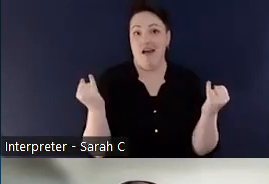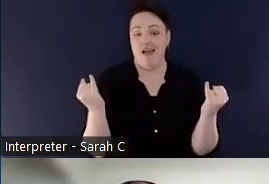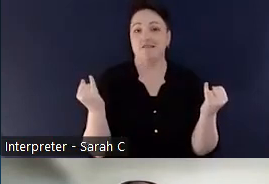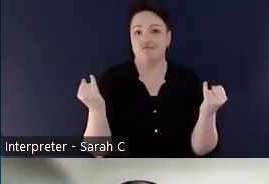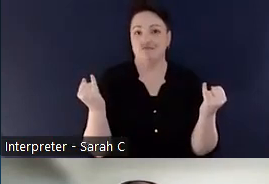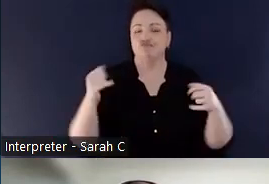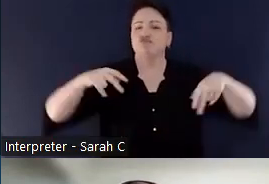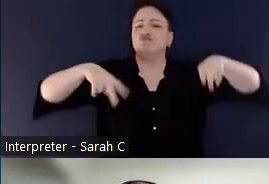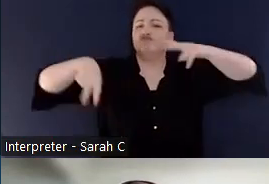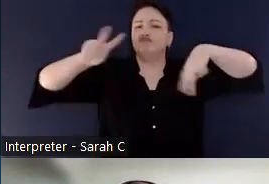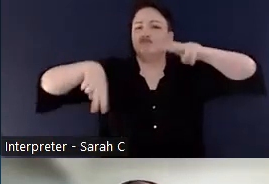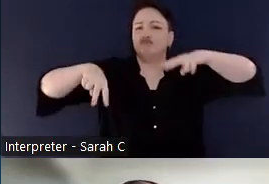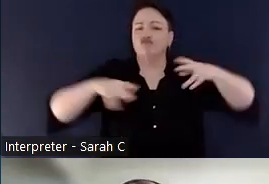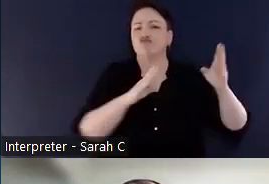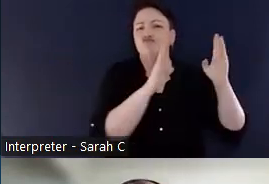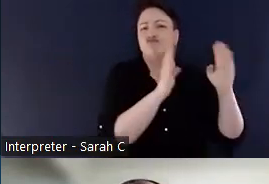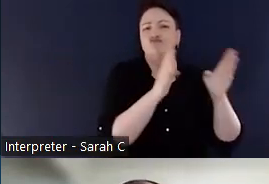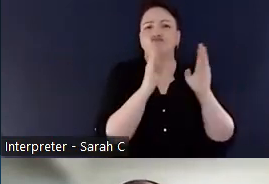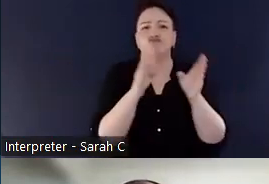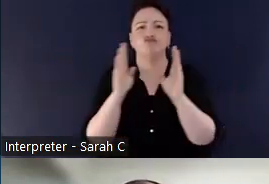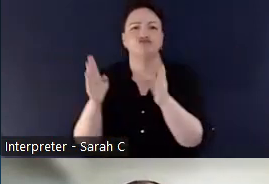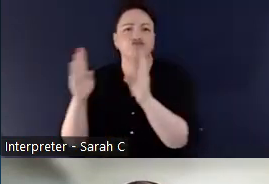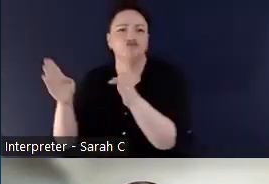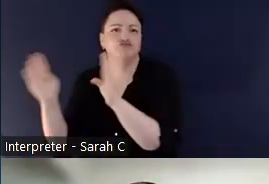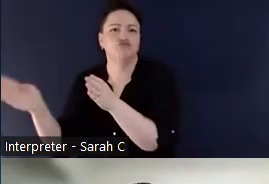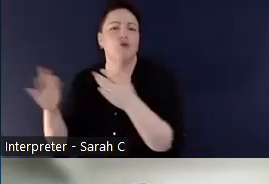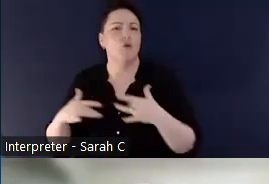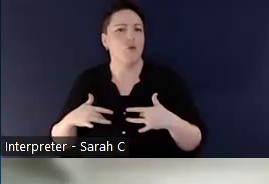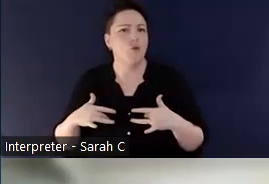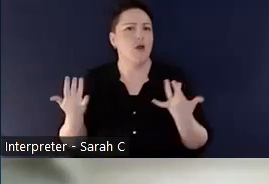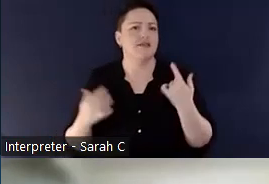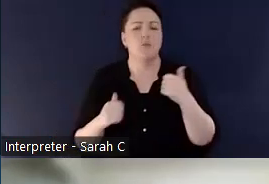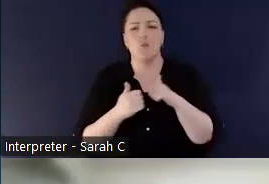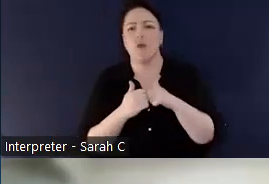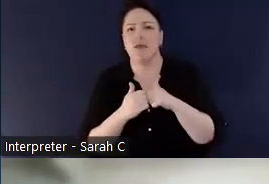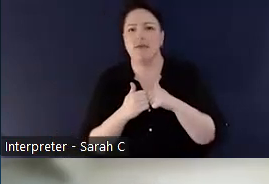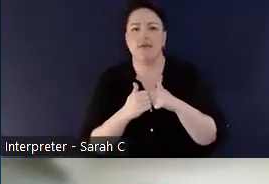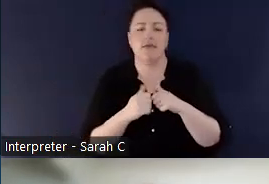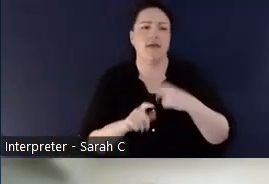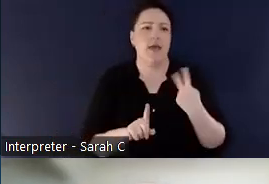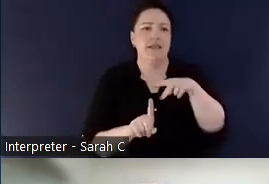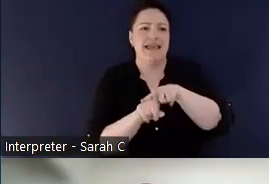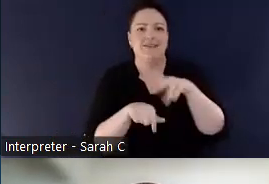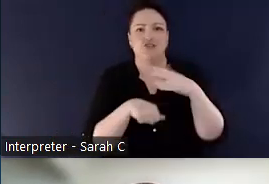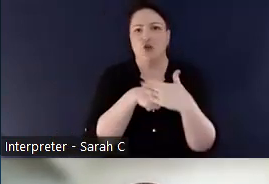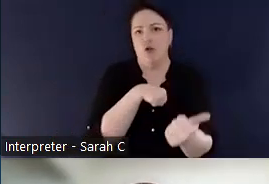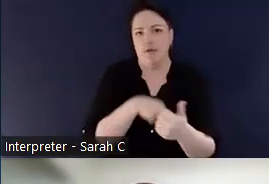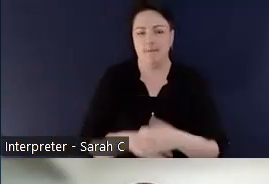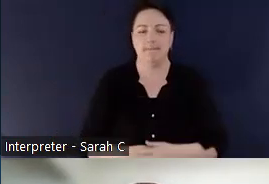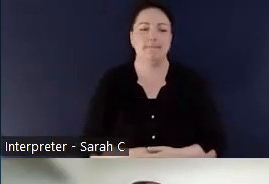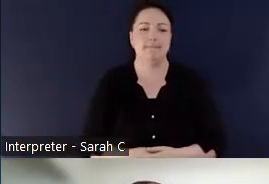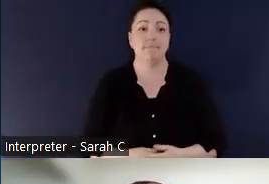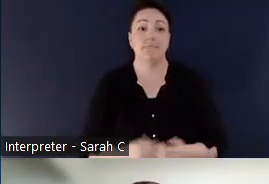see where we expect to go with this call for applications. And so this spring,